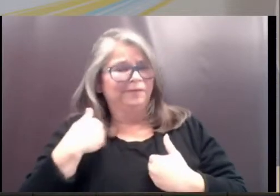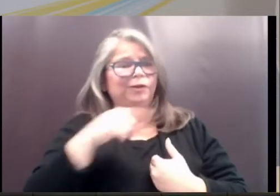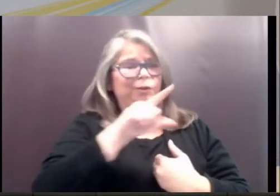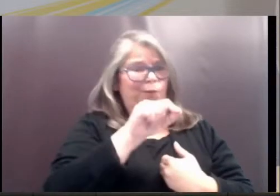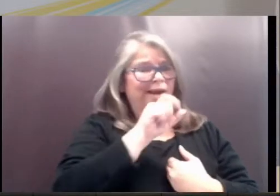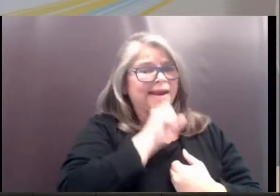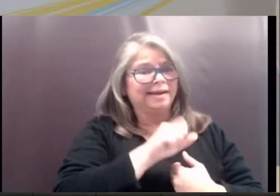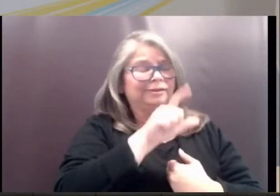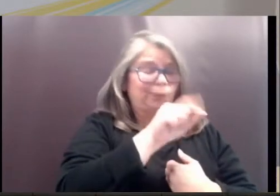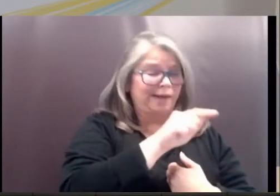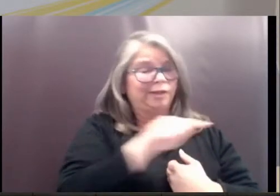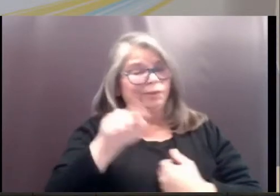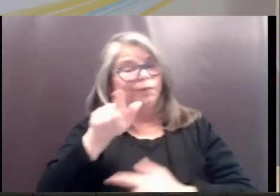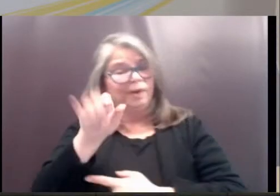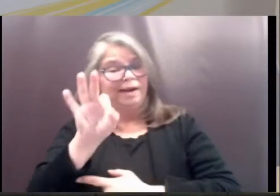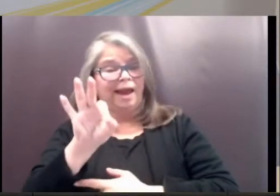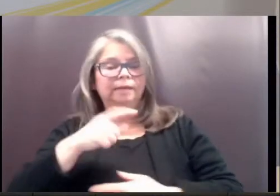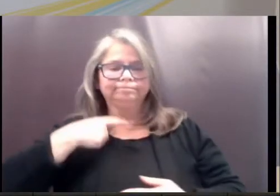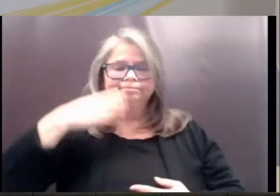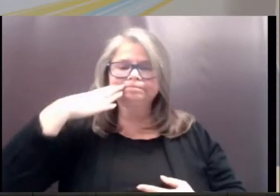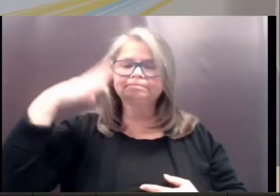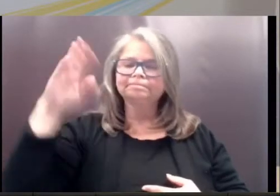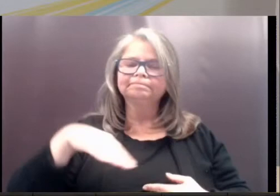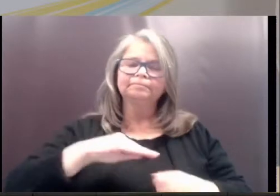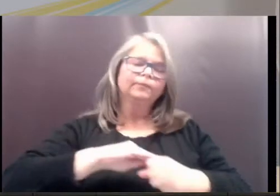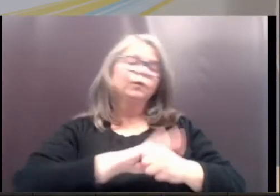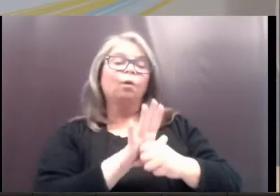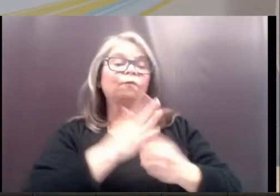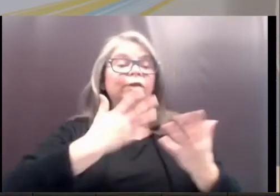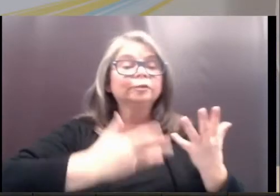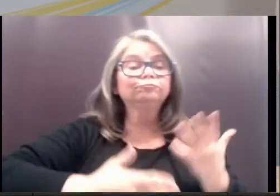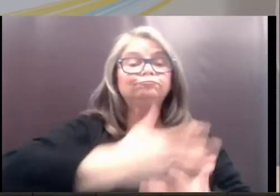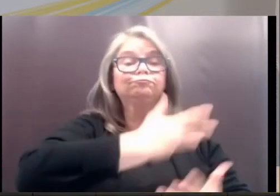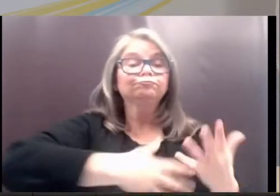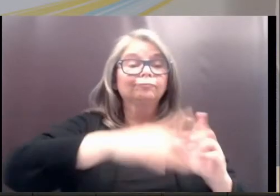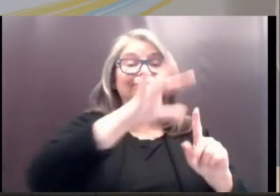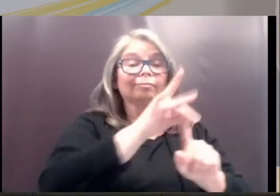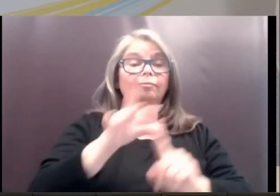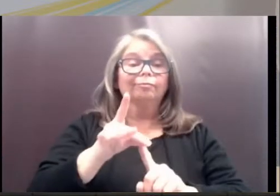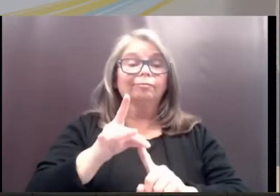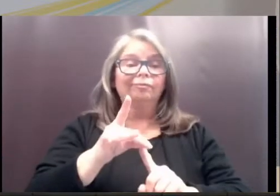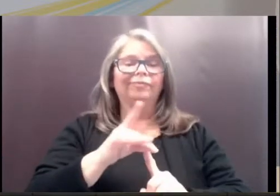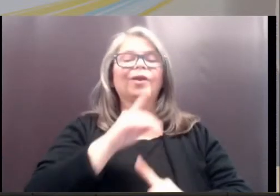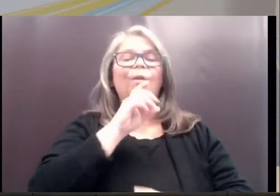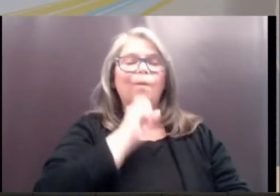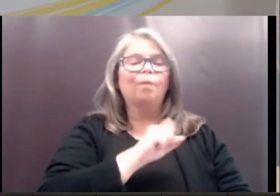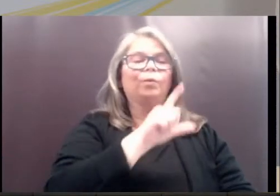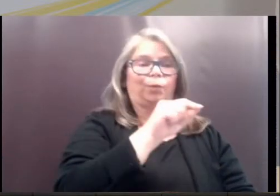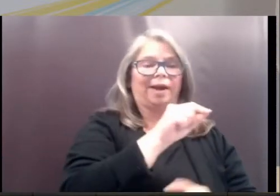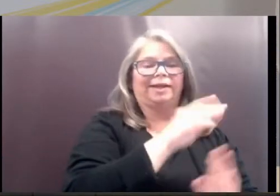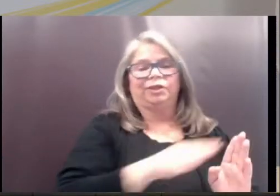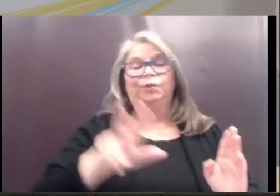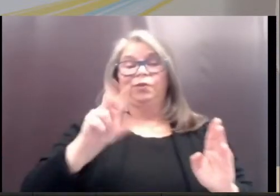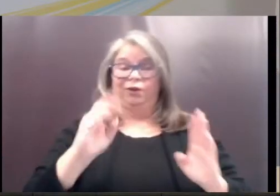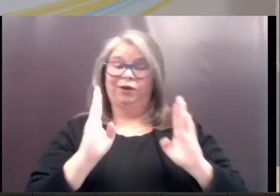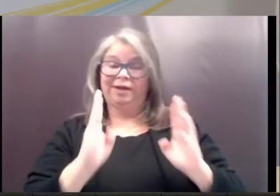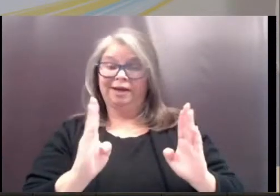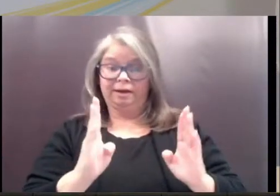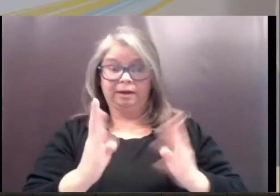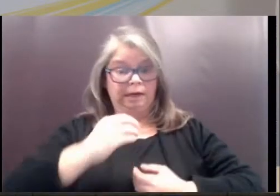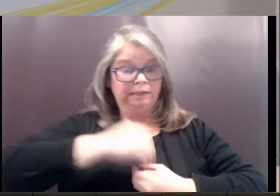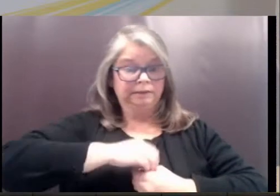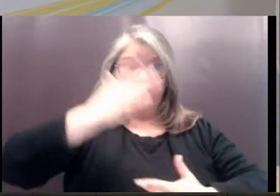easily among people in their 20s and 30s, and some individuals do not always have symptoms, and yet they can spread it to